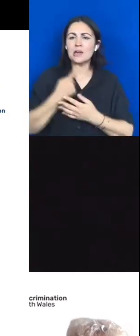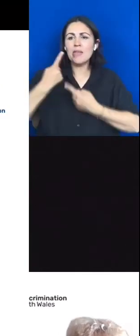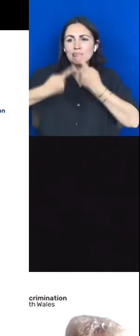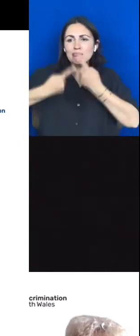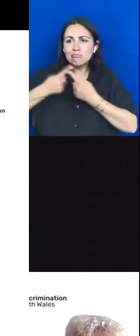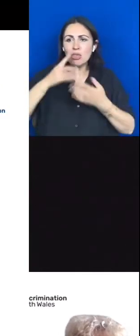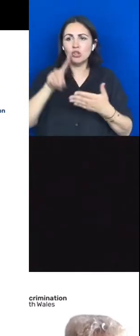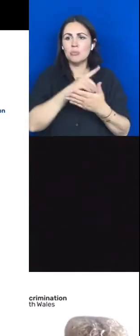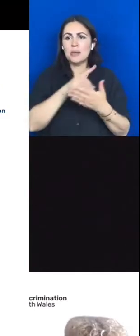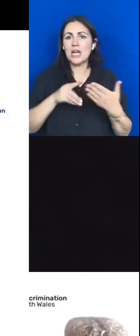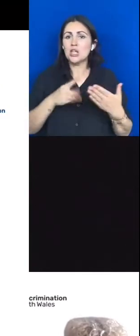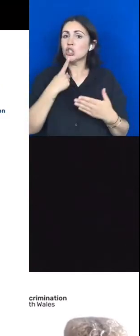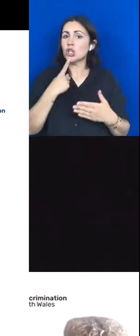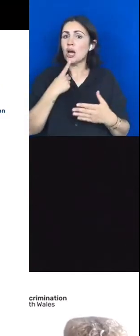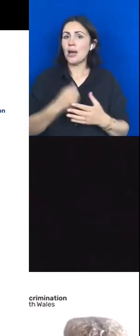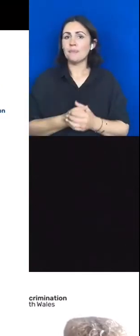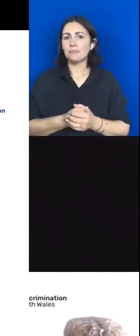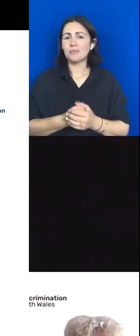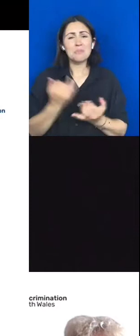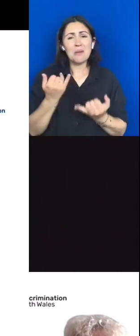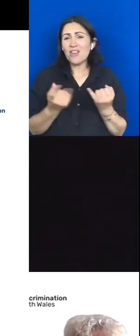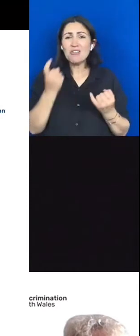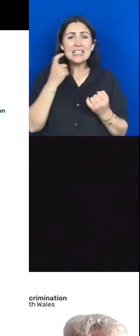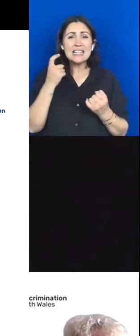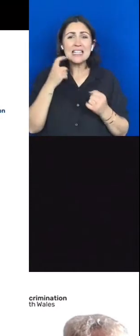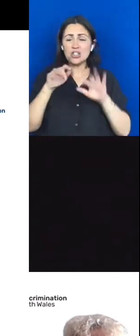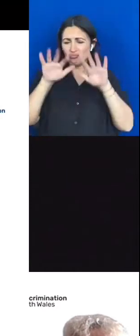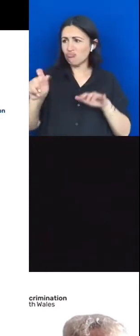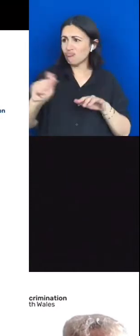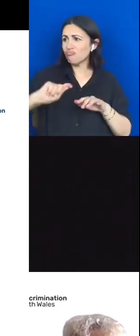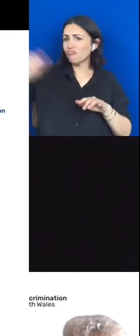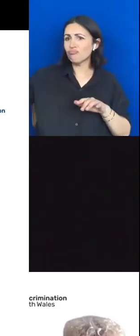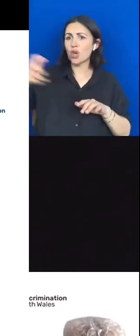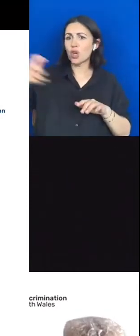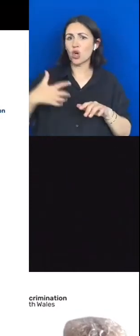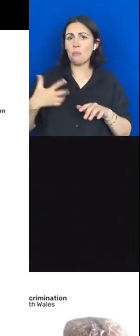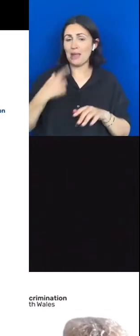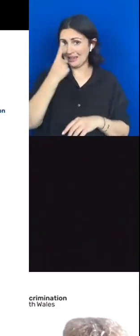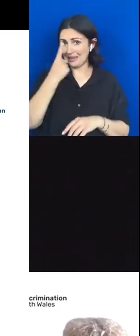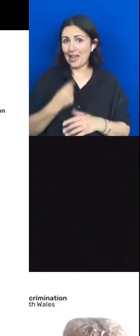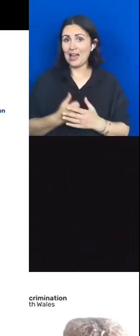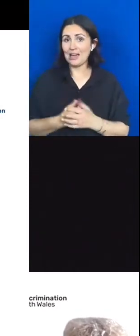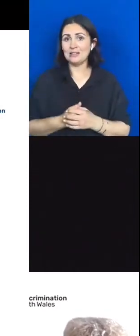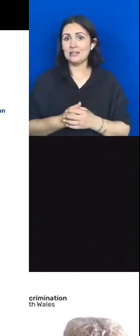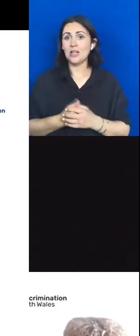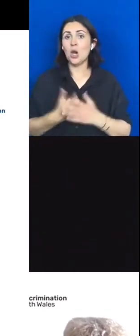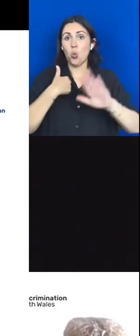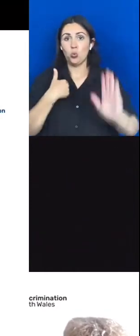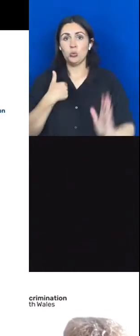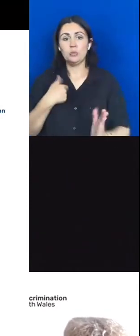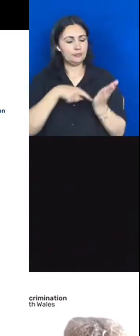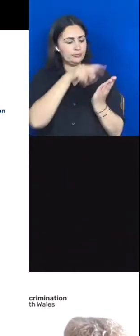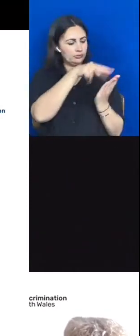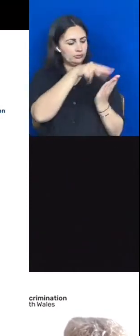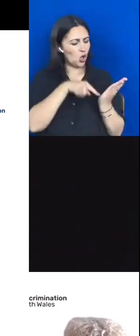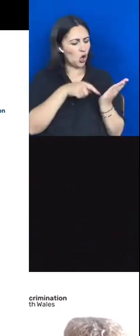It is very simple to make a complaint. If we need more information, we will ask for it.